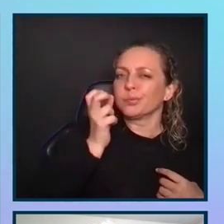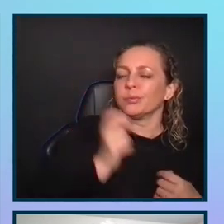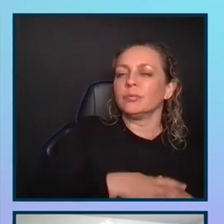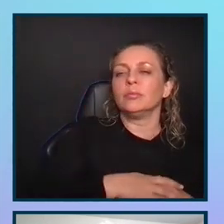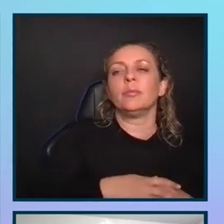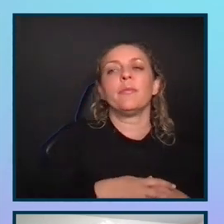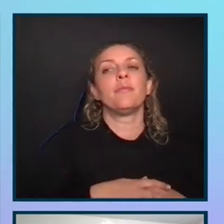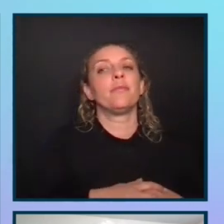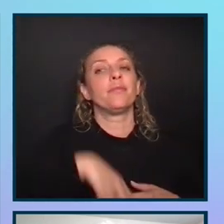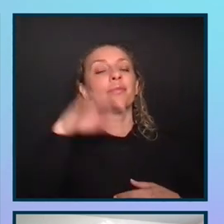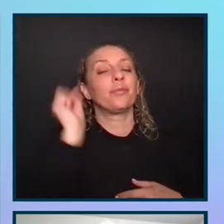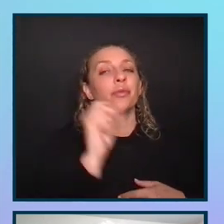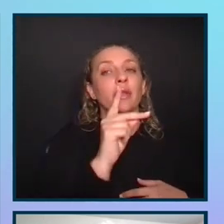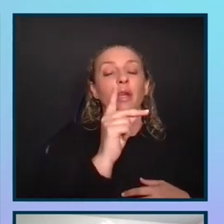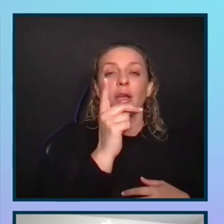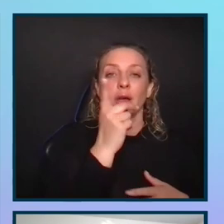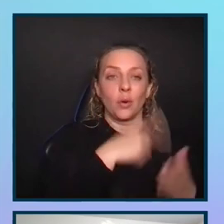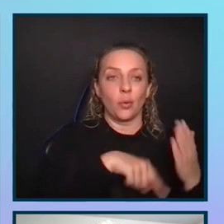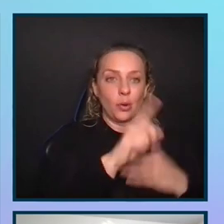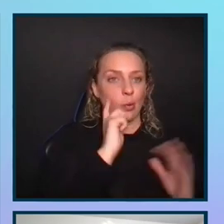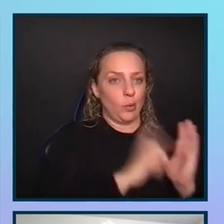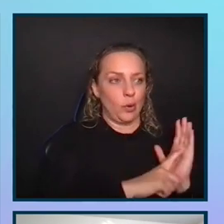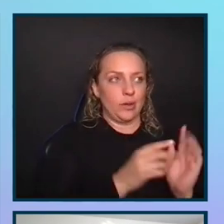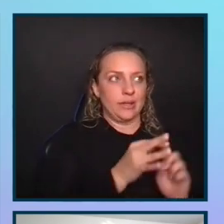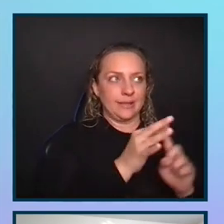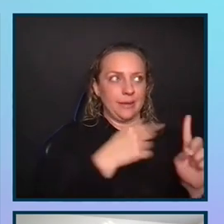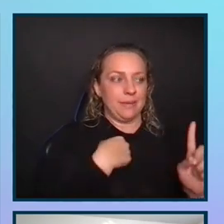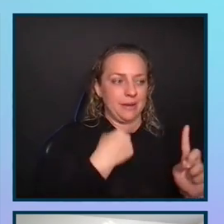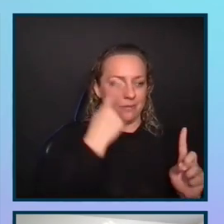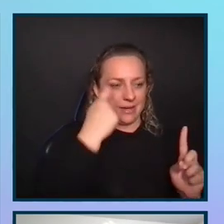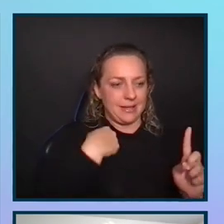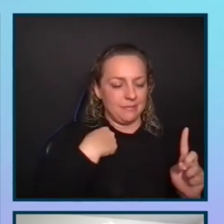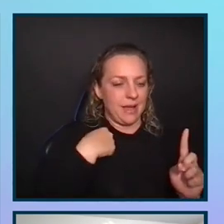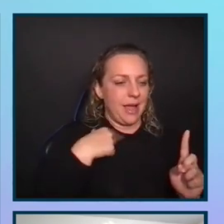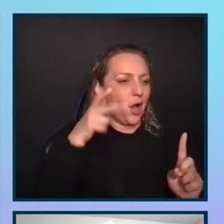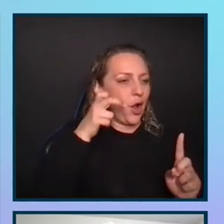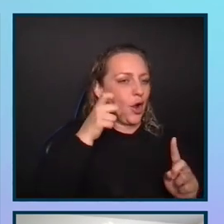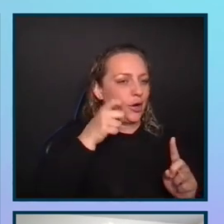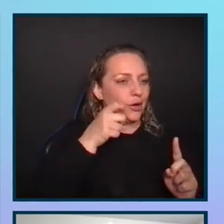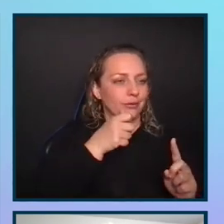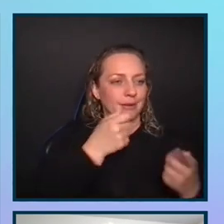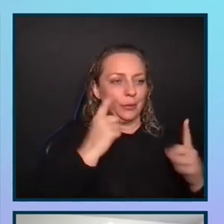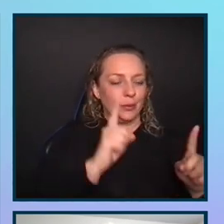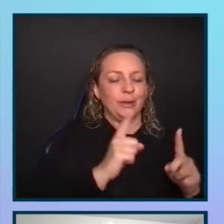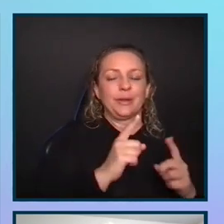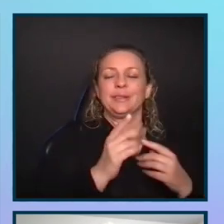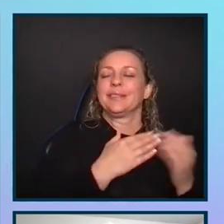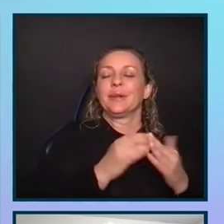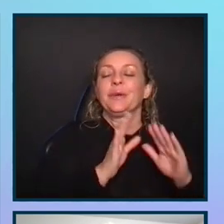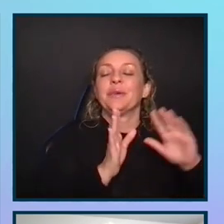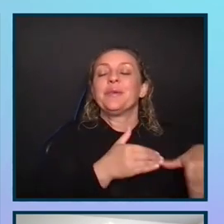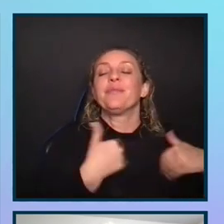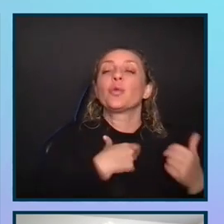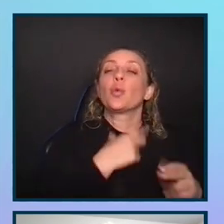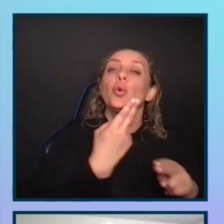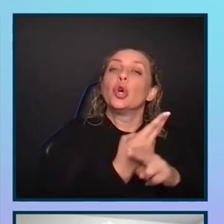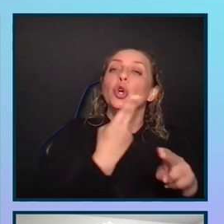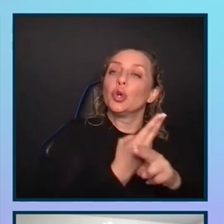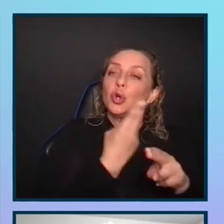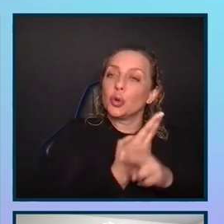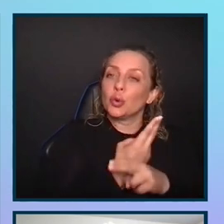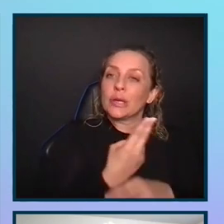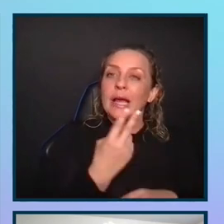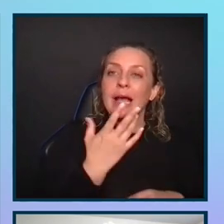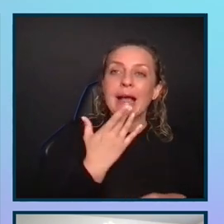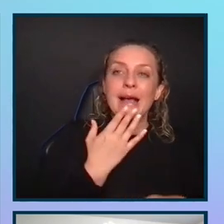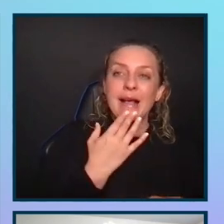there, except for me, because my audio cut out, is that when we are using color